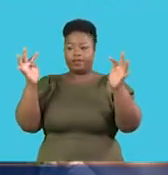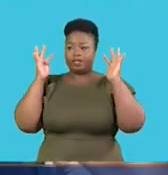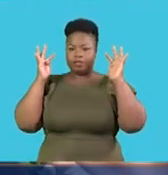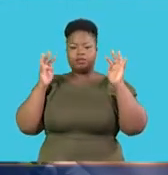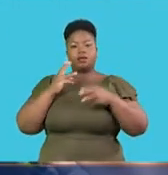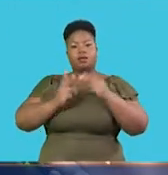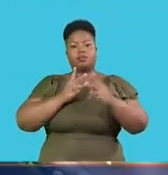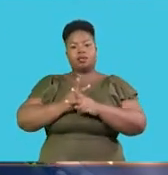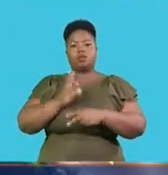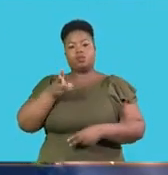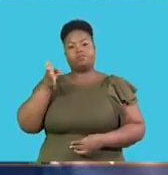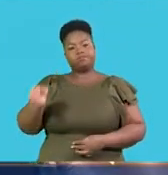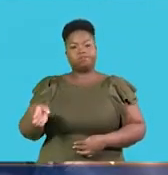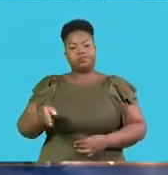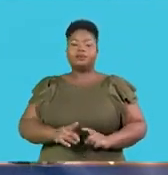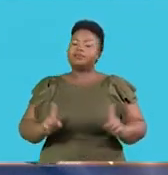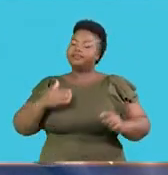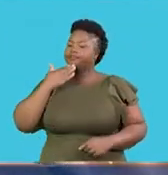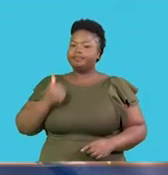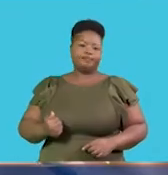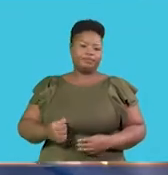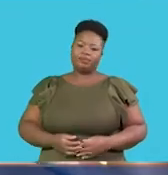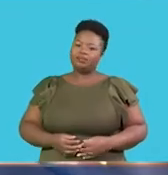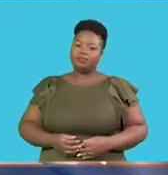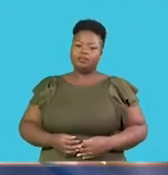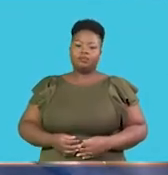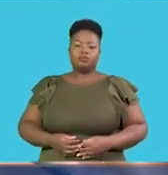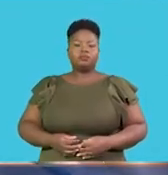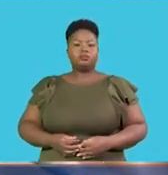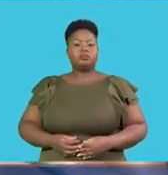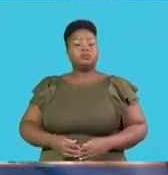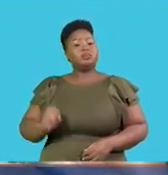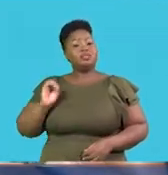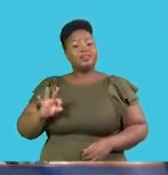be building another one, but please let's build, when